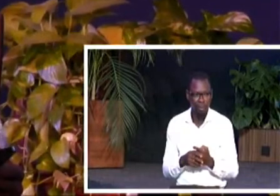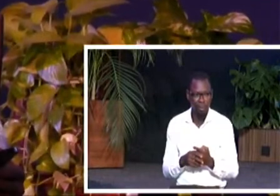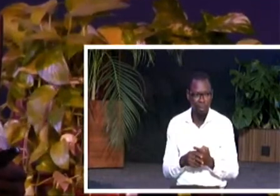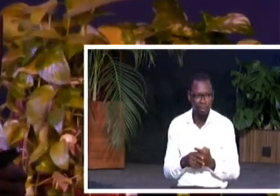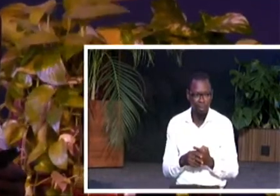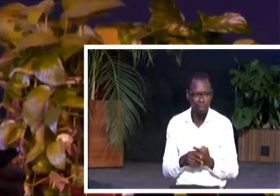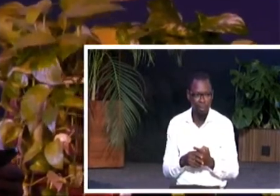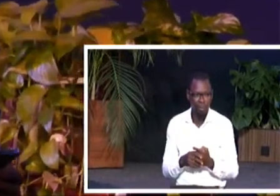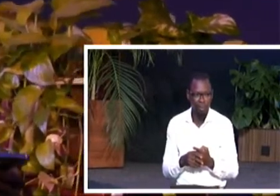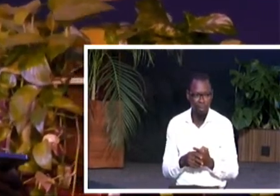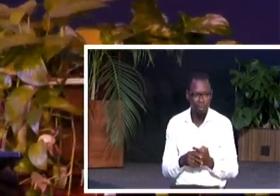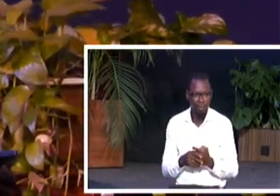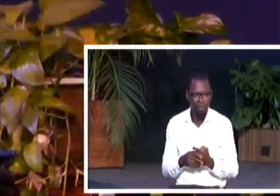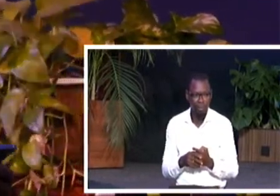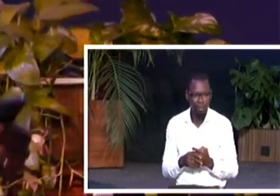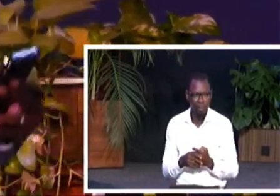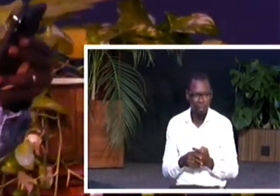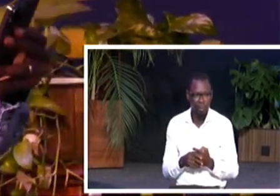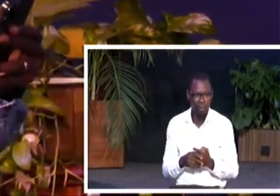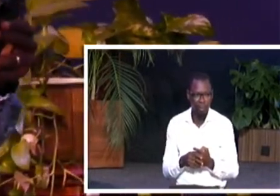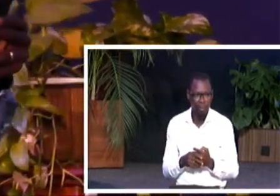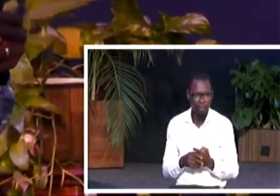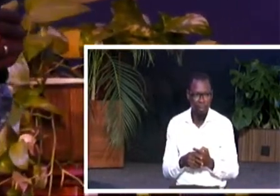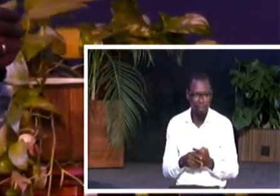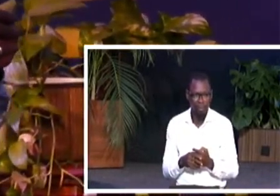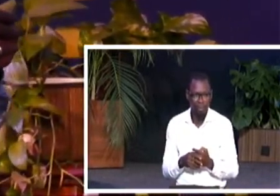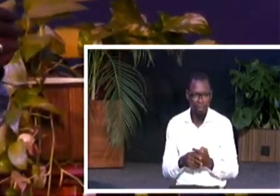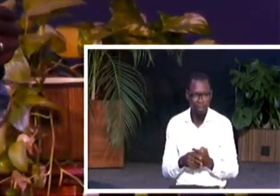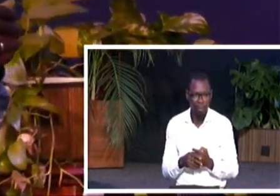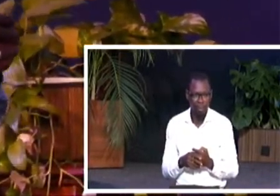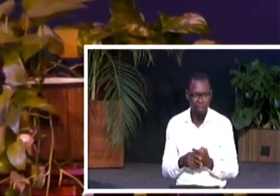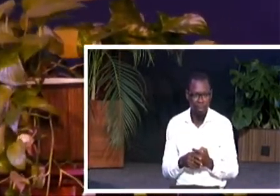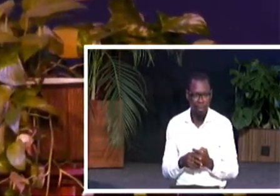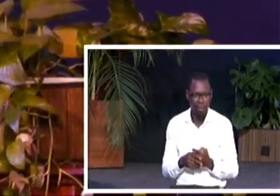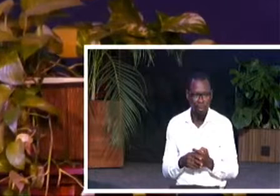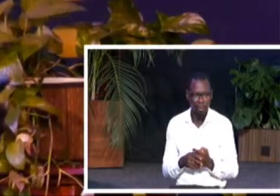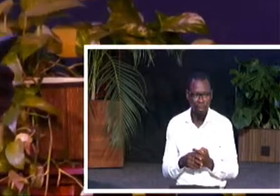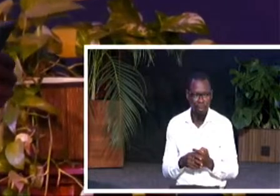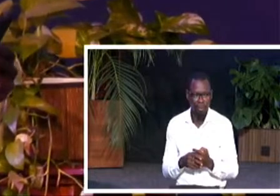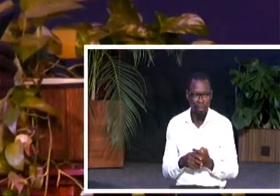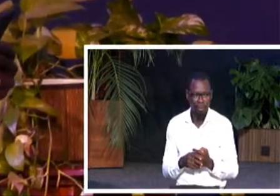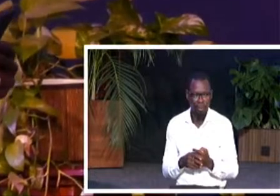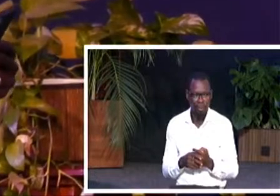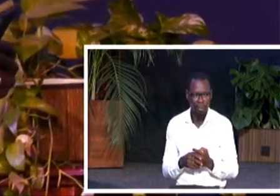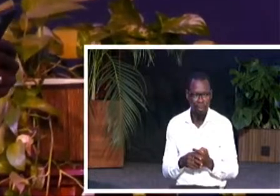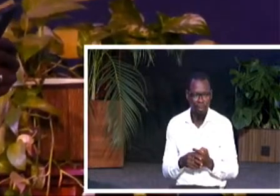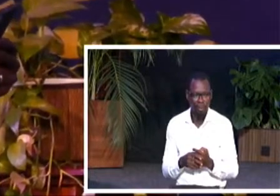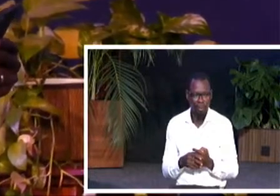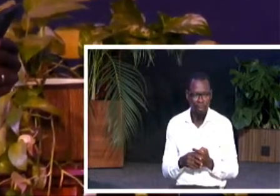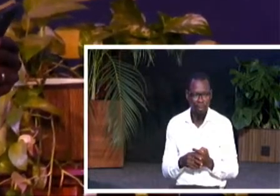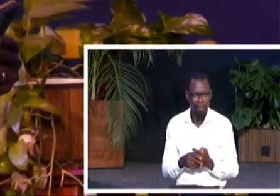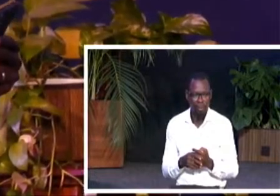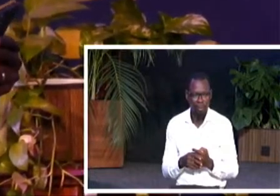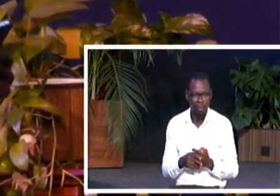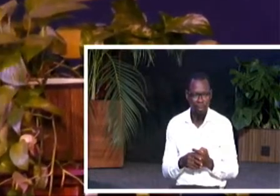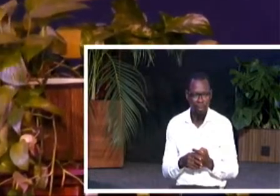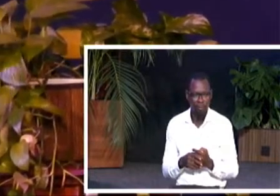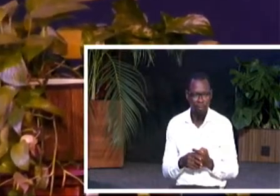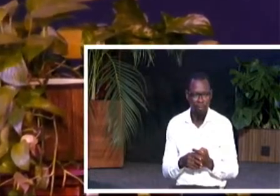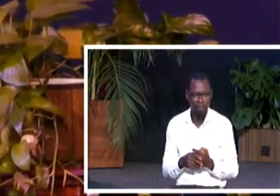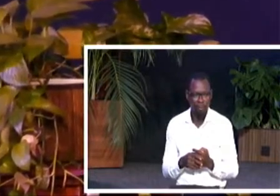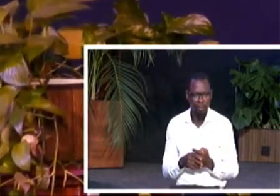he use these tools? He listed them to build an empire. And then, at the same time, Richard is asking,